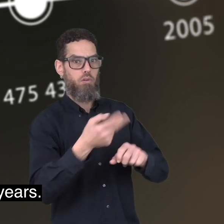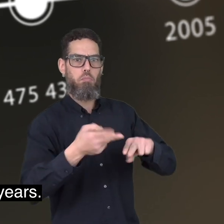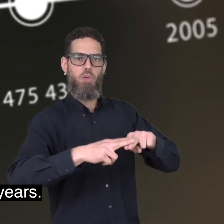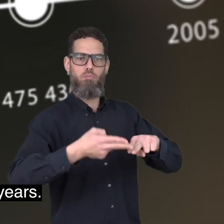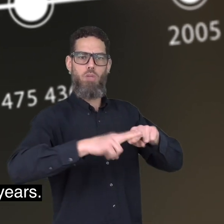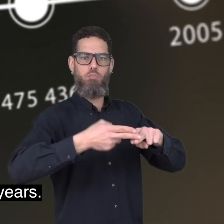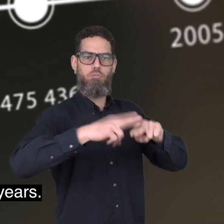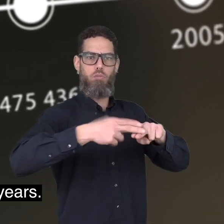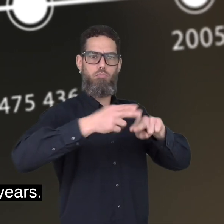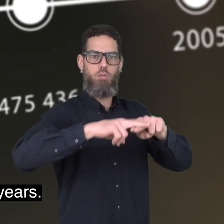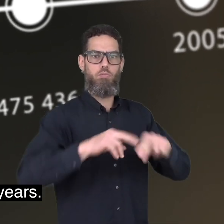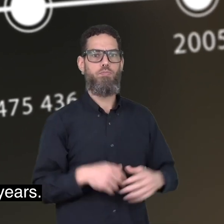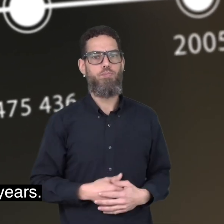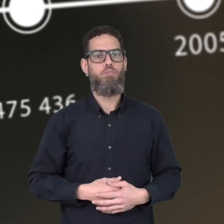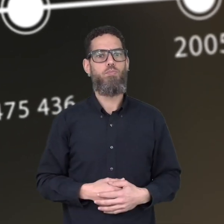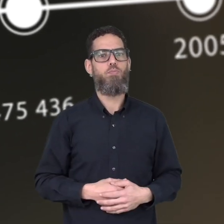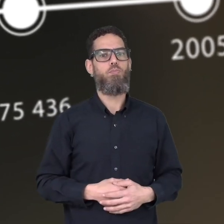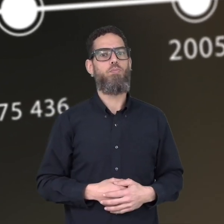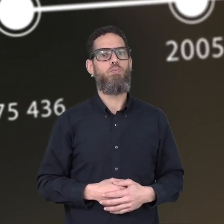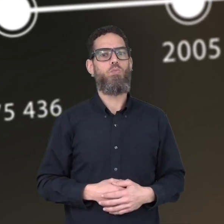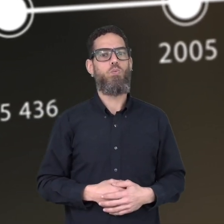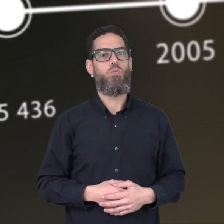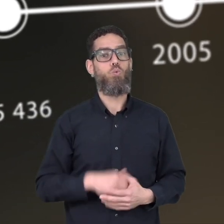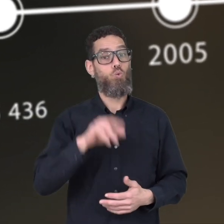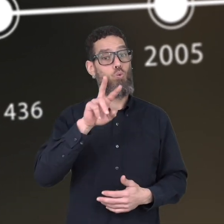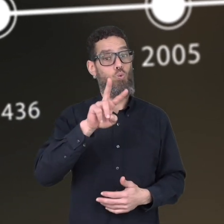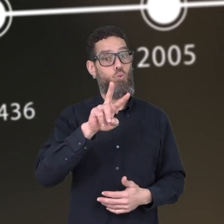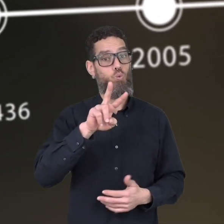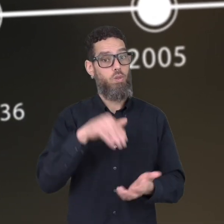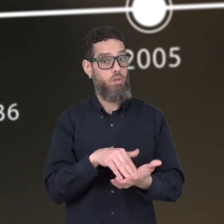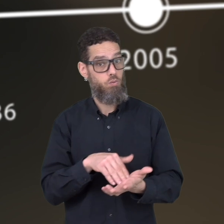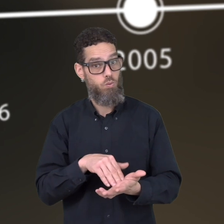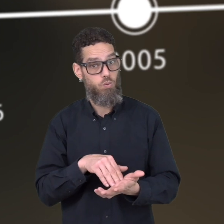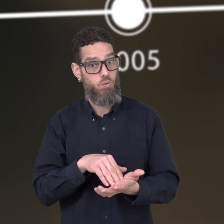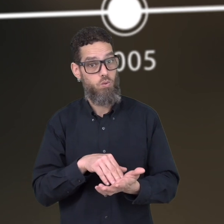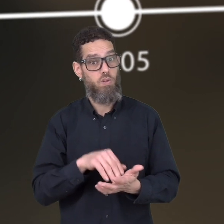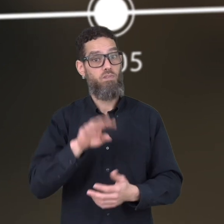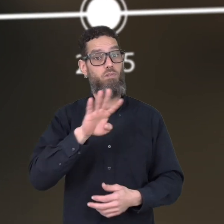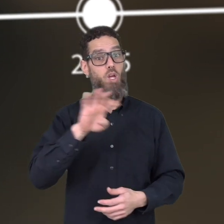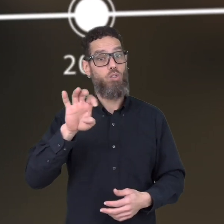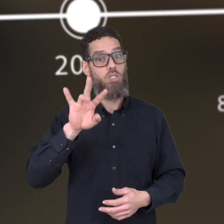has been steadily increasing over the years. In the year 2000, there were